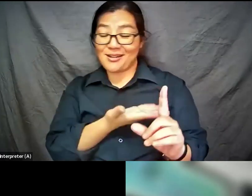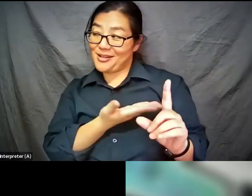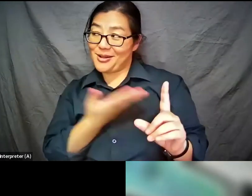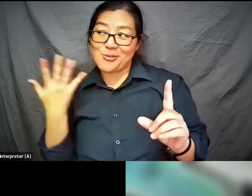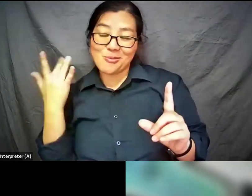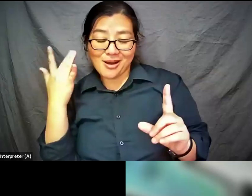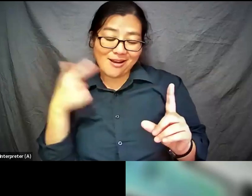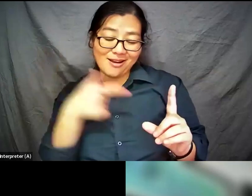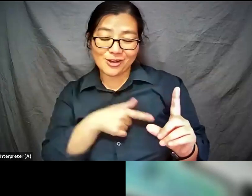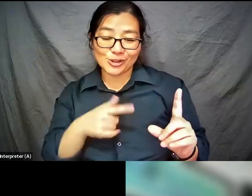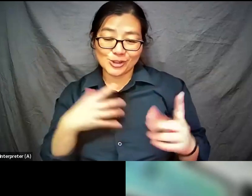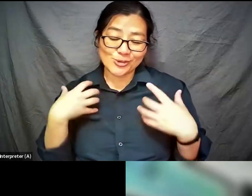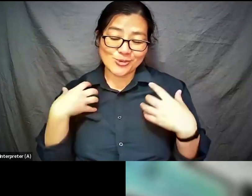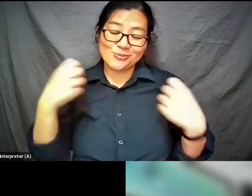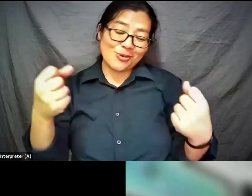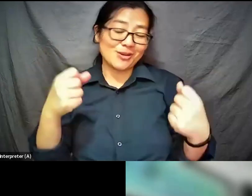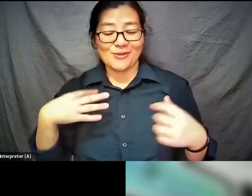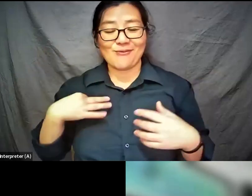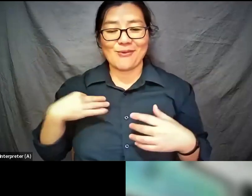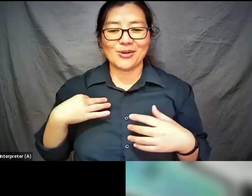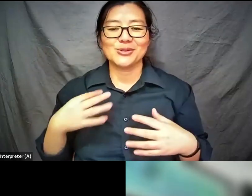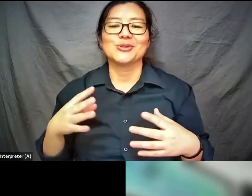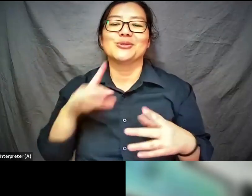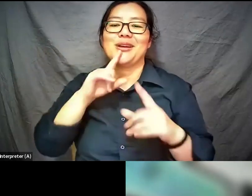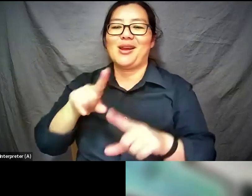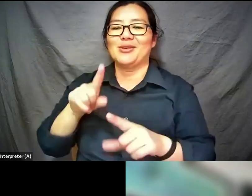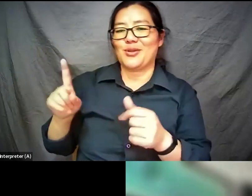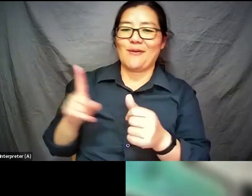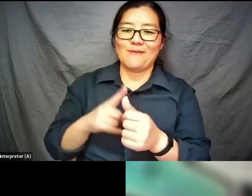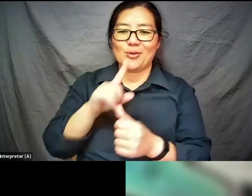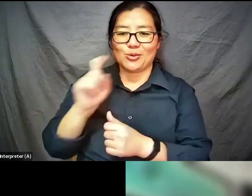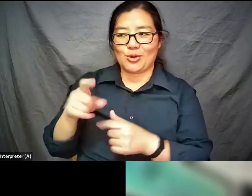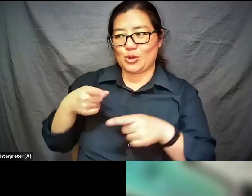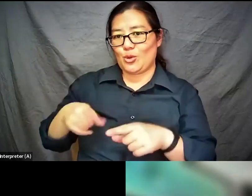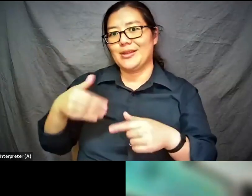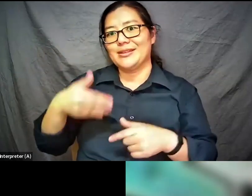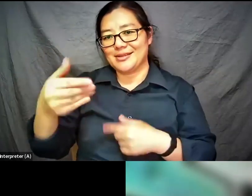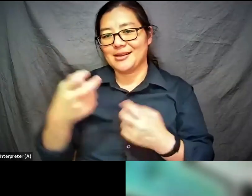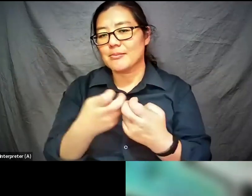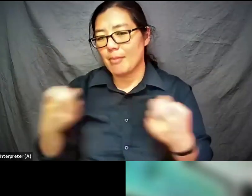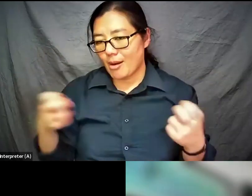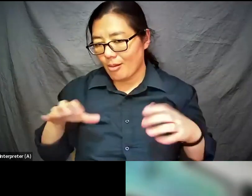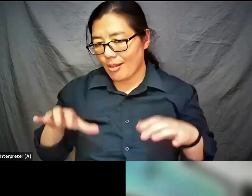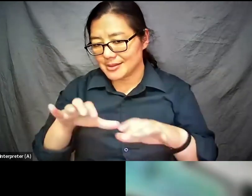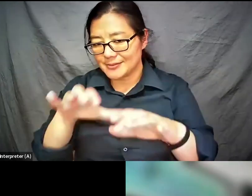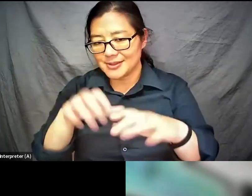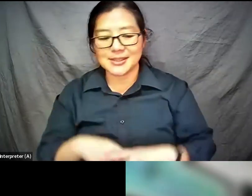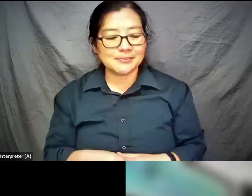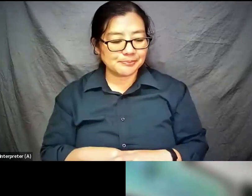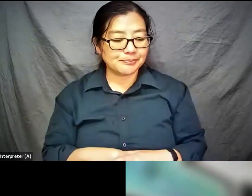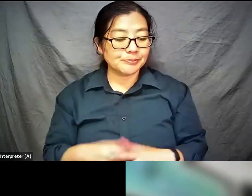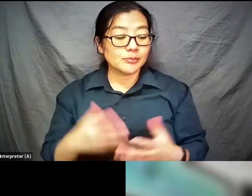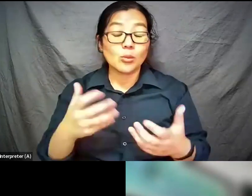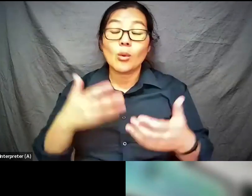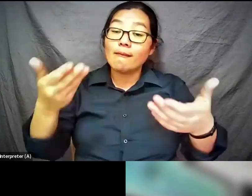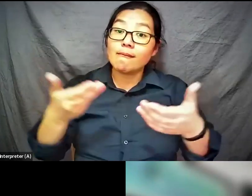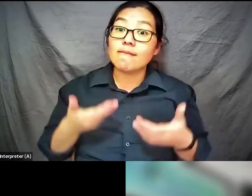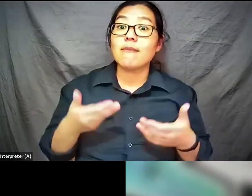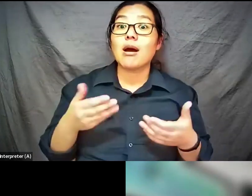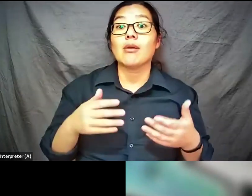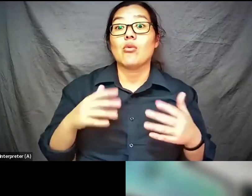information about Black Lives Matter from Twitter. And I've been really looking at a lot of what they have been doing in the past couple of years as a